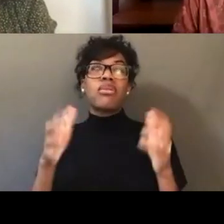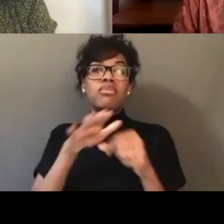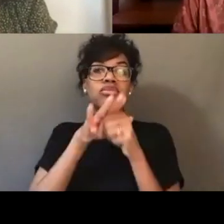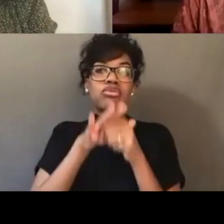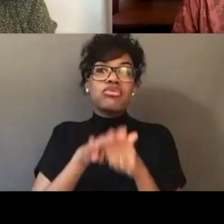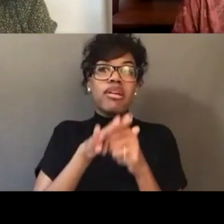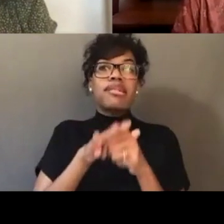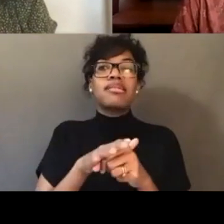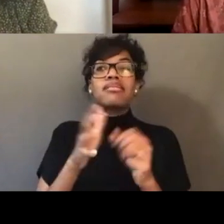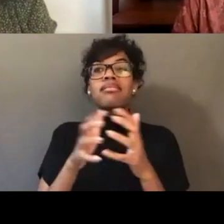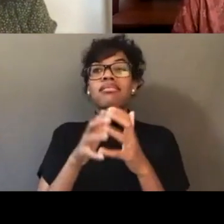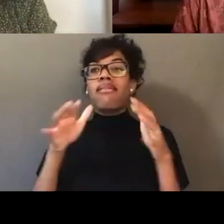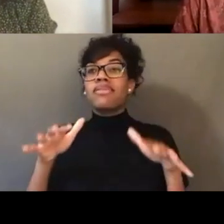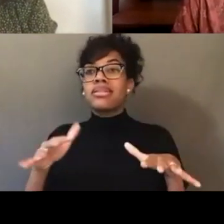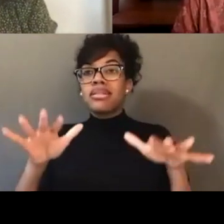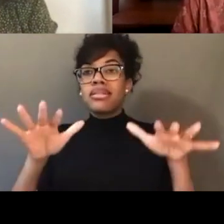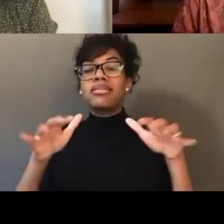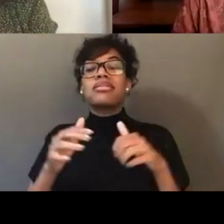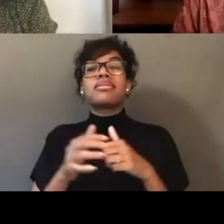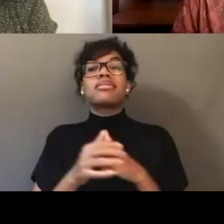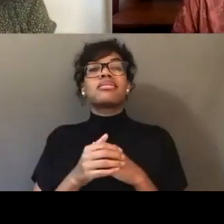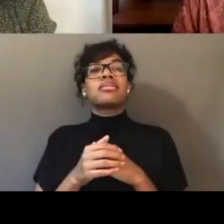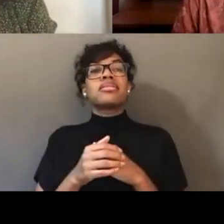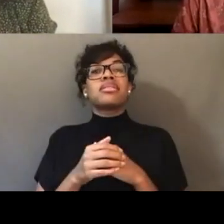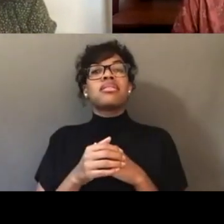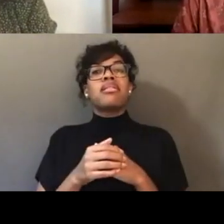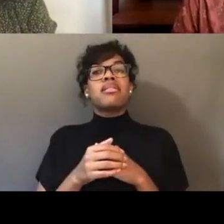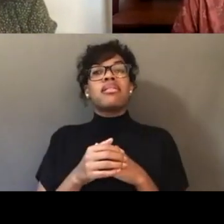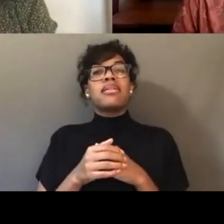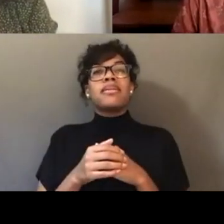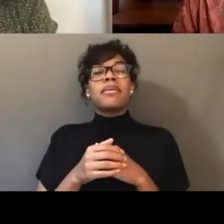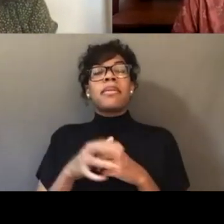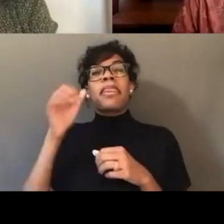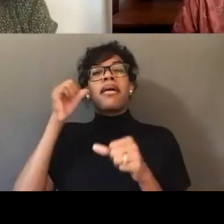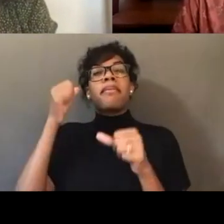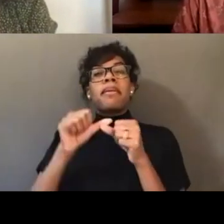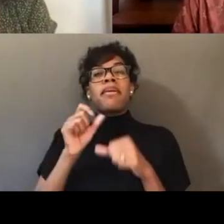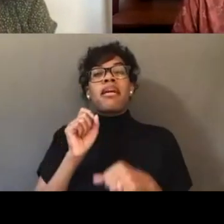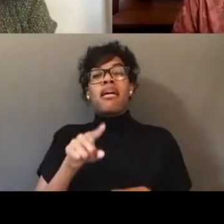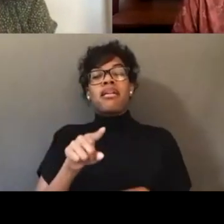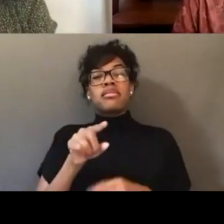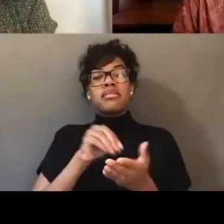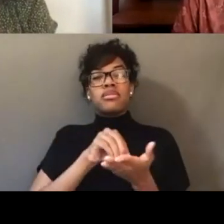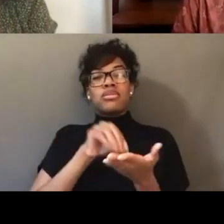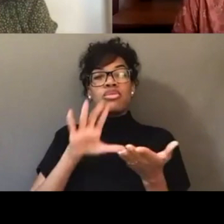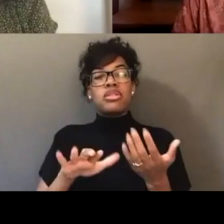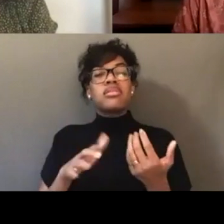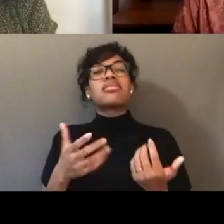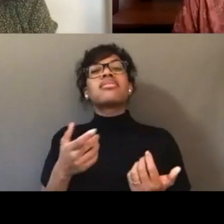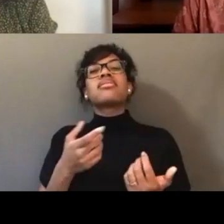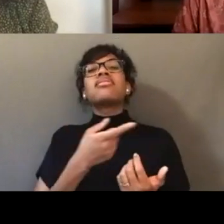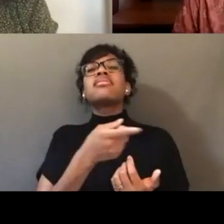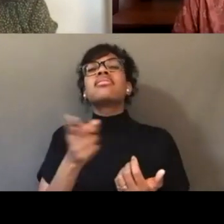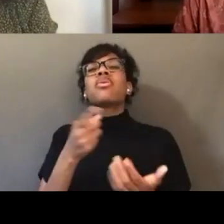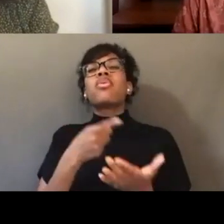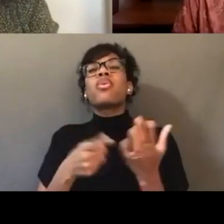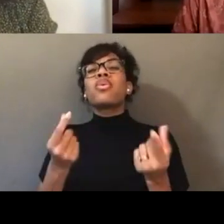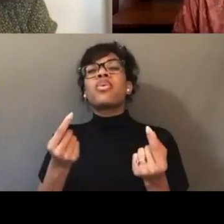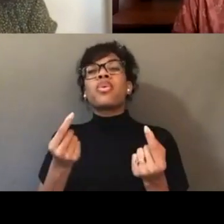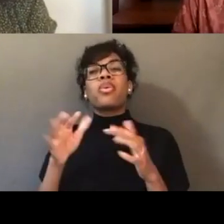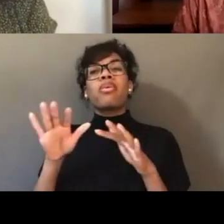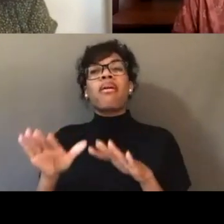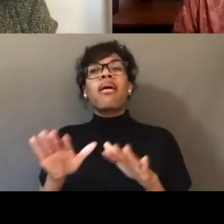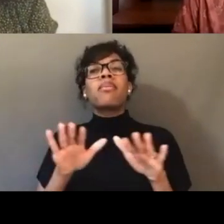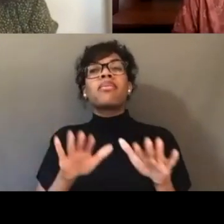I think that's part of some of this anti-racist work. And I remember I asked them more recently, what do they do to soothe and to calm down, to use